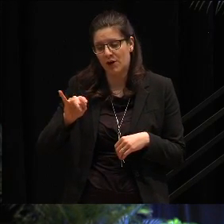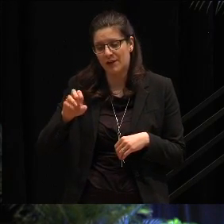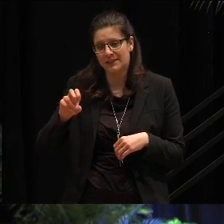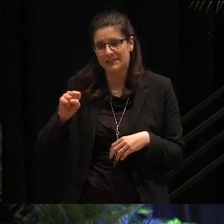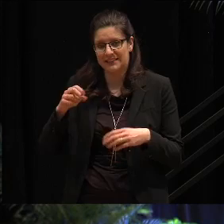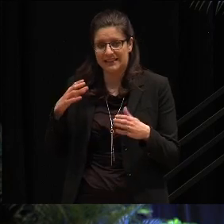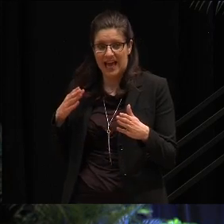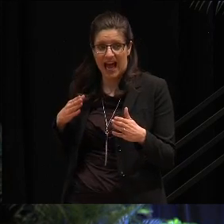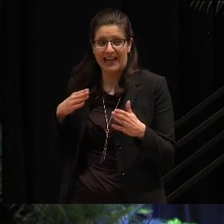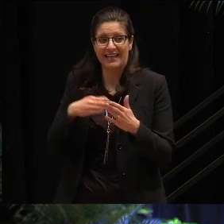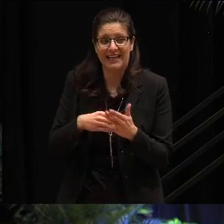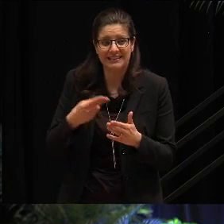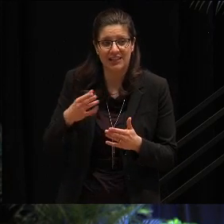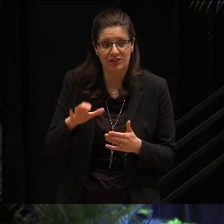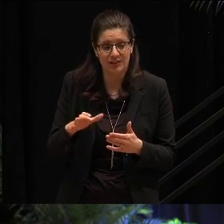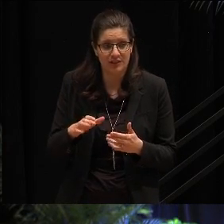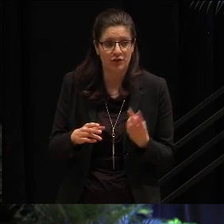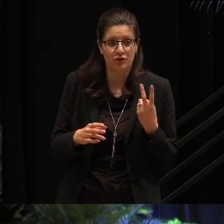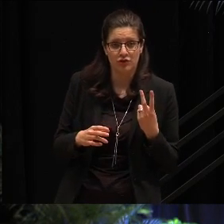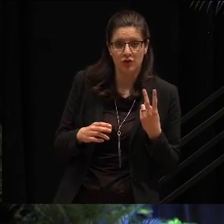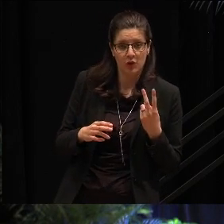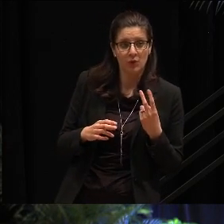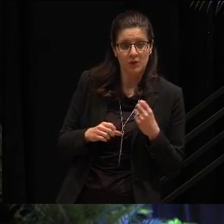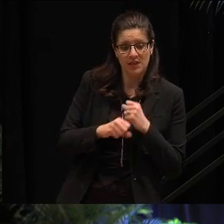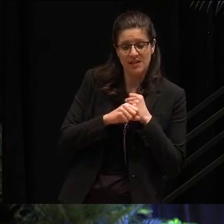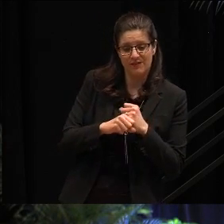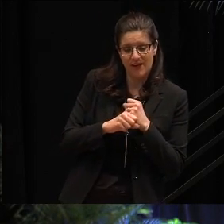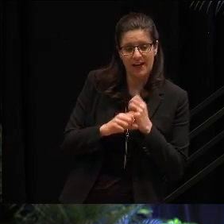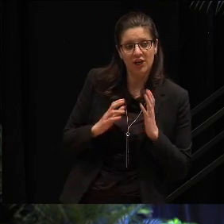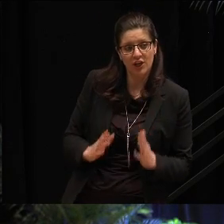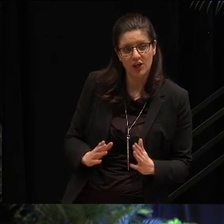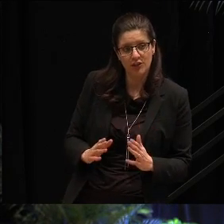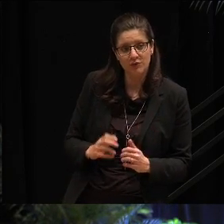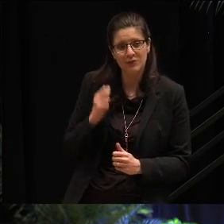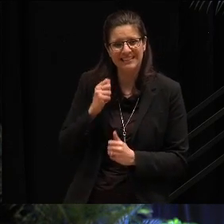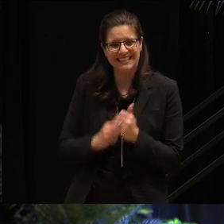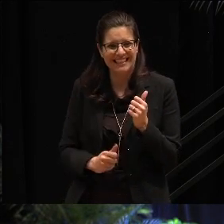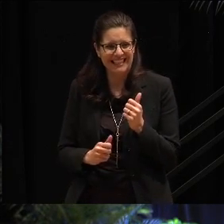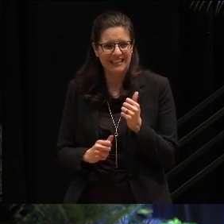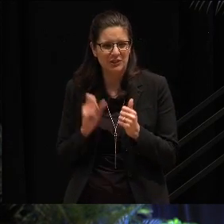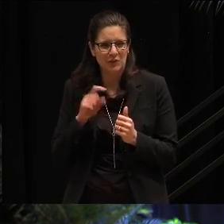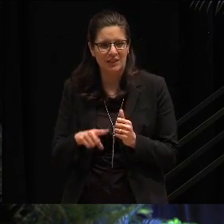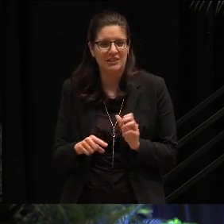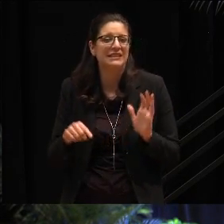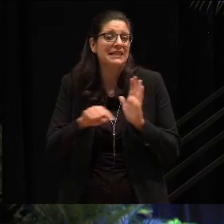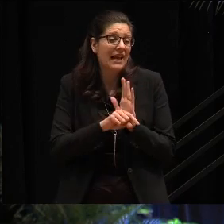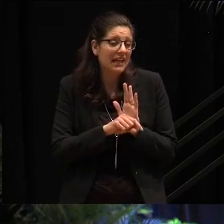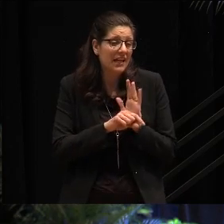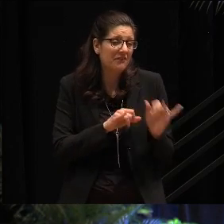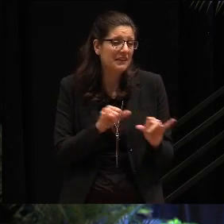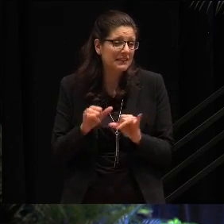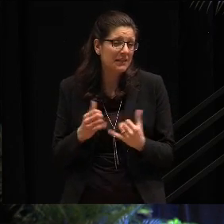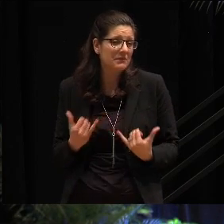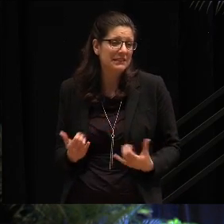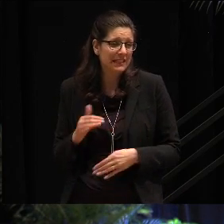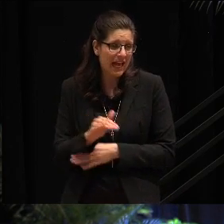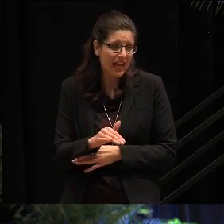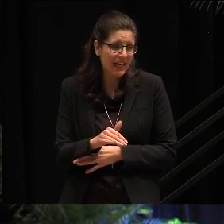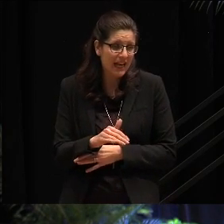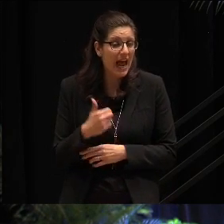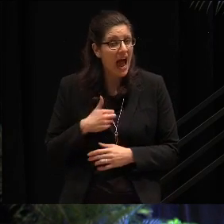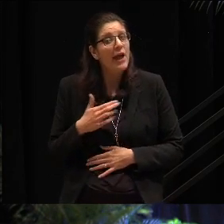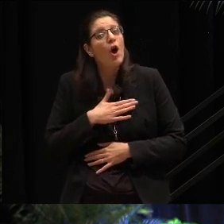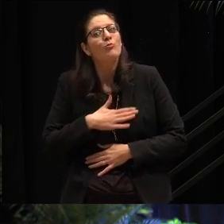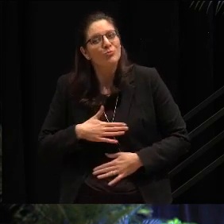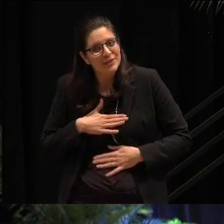Hillary Clinton and then two defenders? Would every question have been skewed negatively as it was tonight? So as much as I